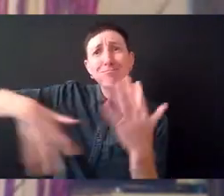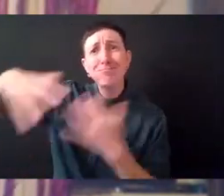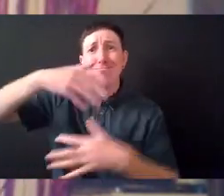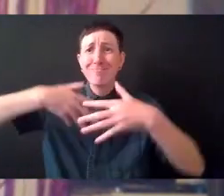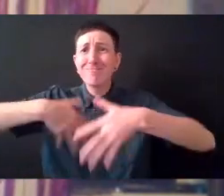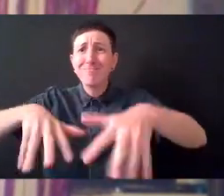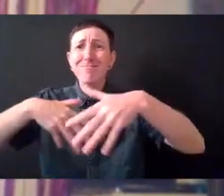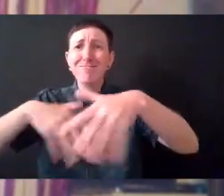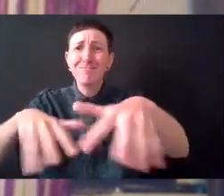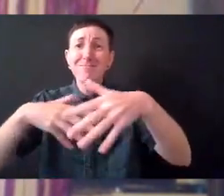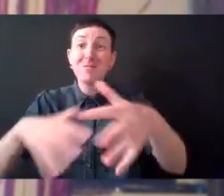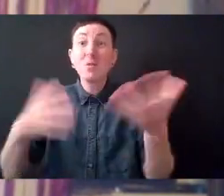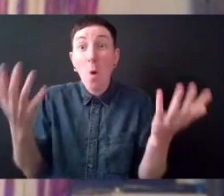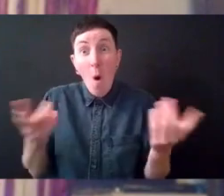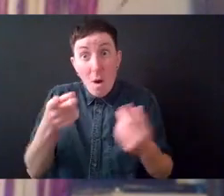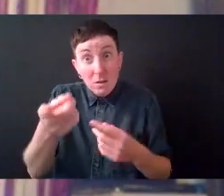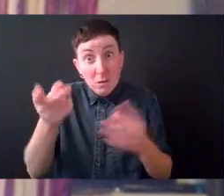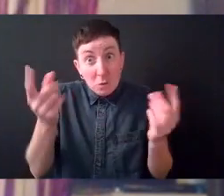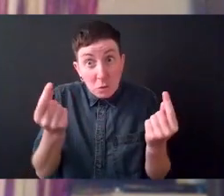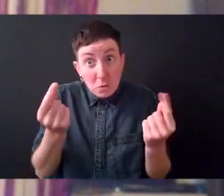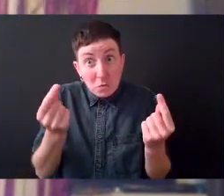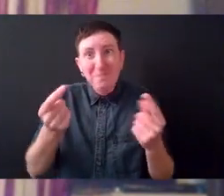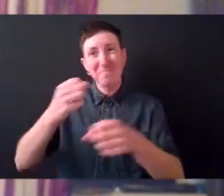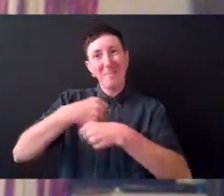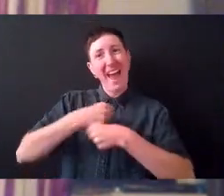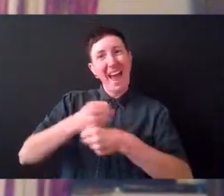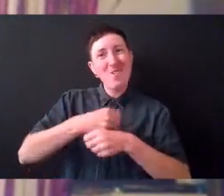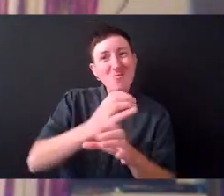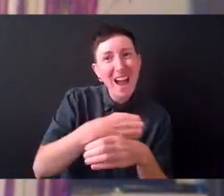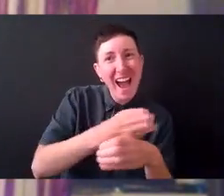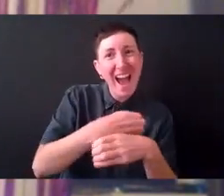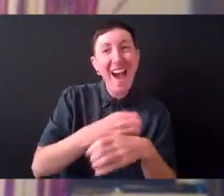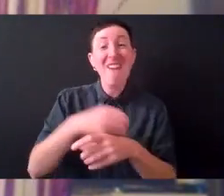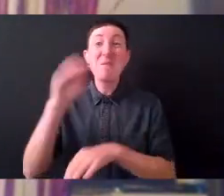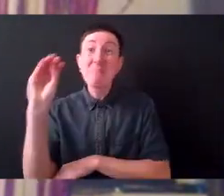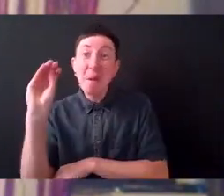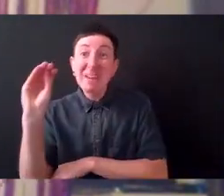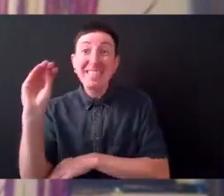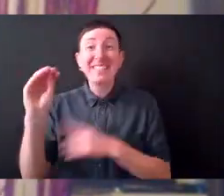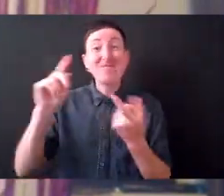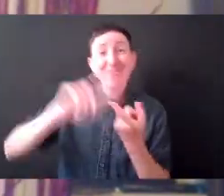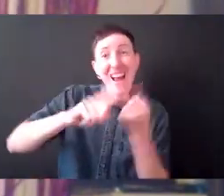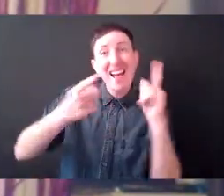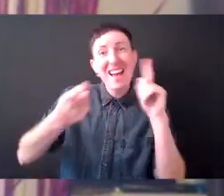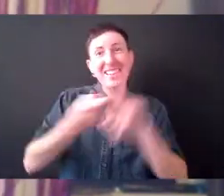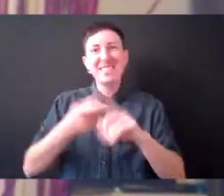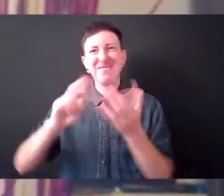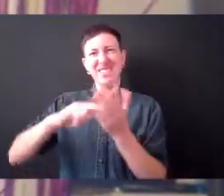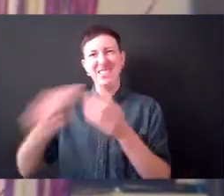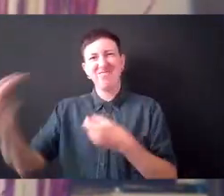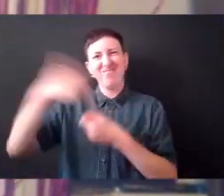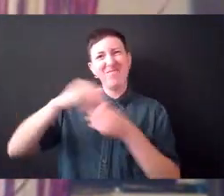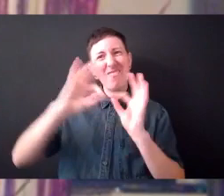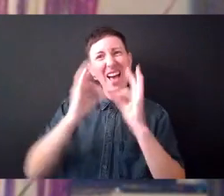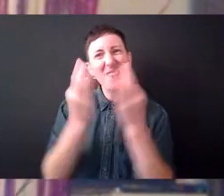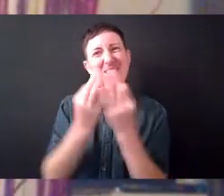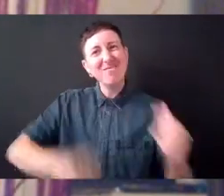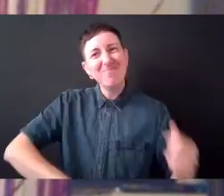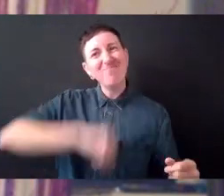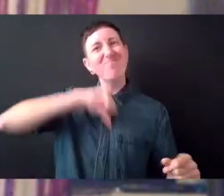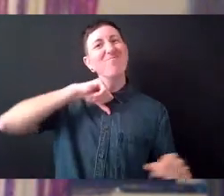create some friends and some maybe new family members that can hang out and spend a beautiful Pride with you at